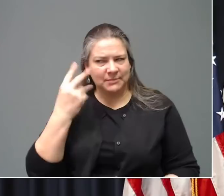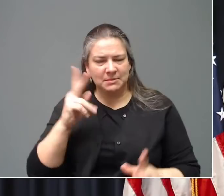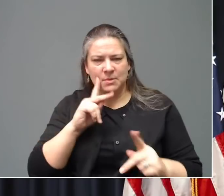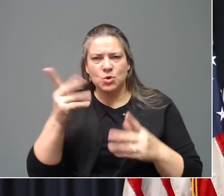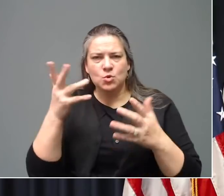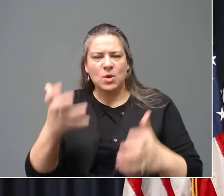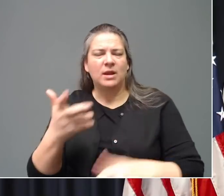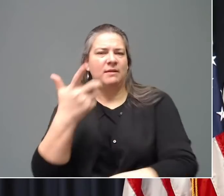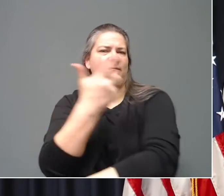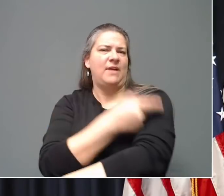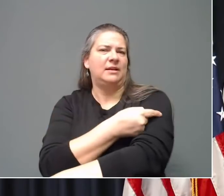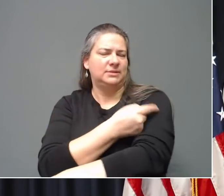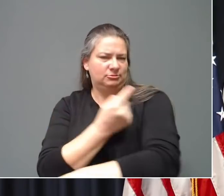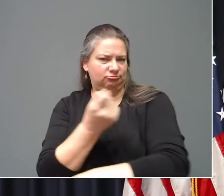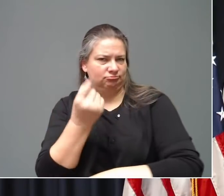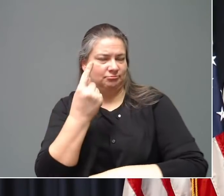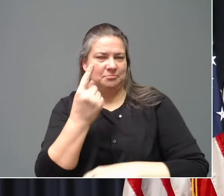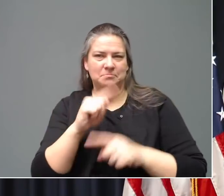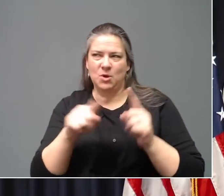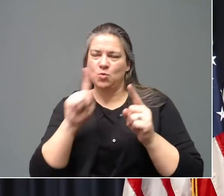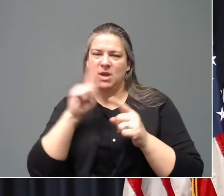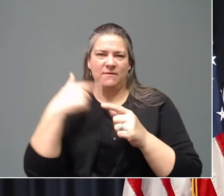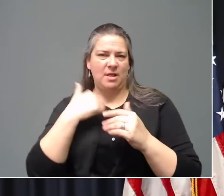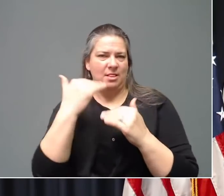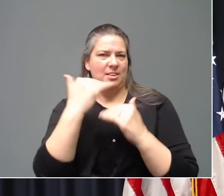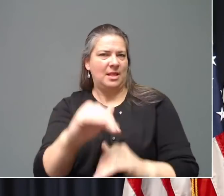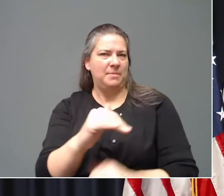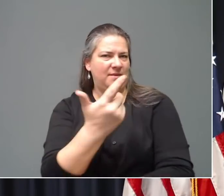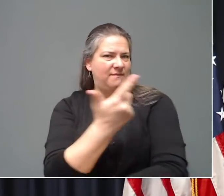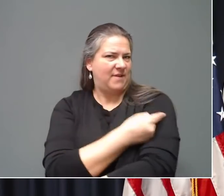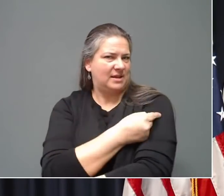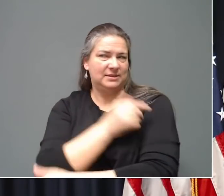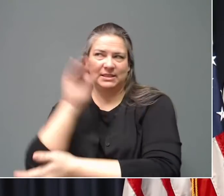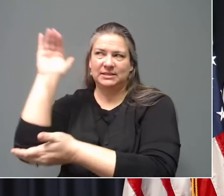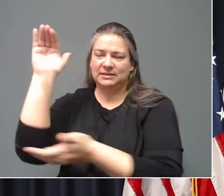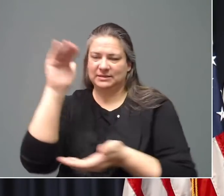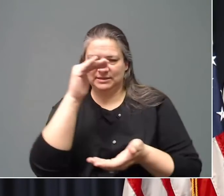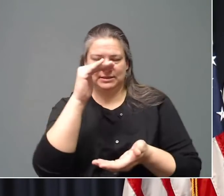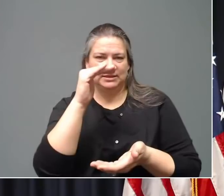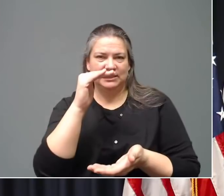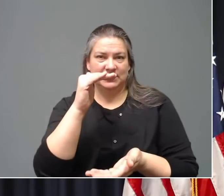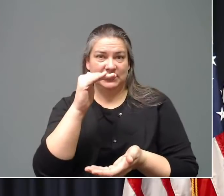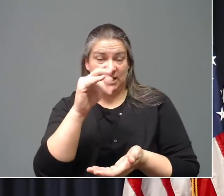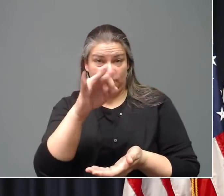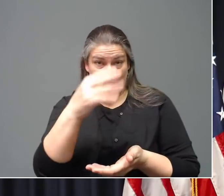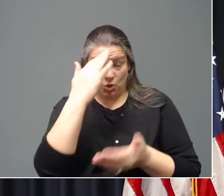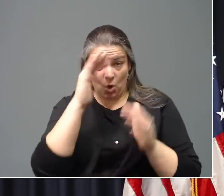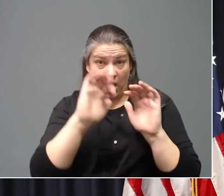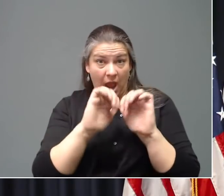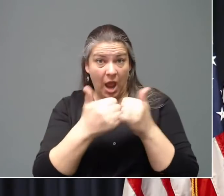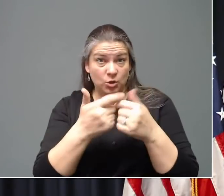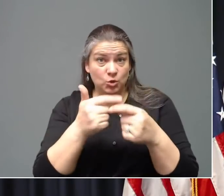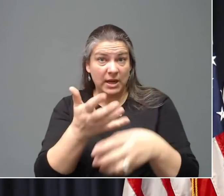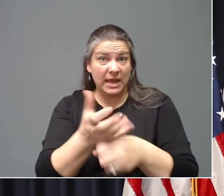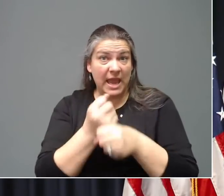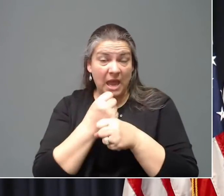vaccinated. Only so much vaccine to go around. If anyone knows how to make more vaccine and is able to get it, we'll gladly take it if it's FDA